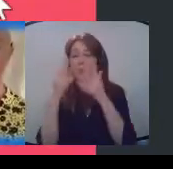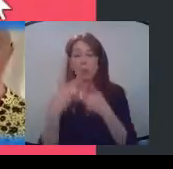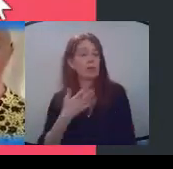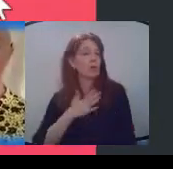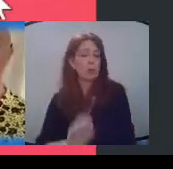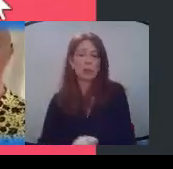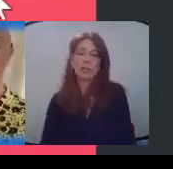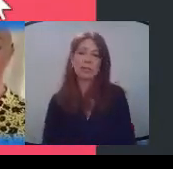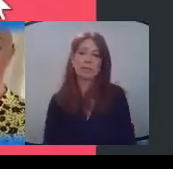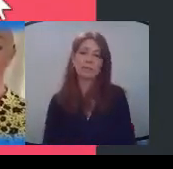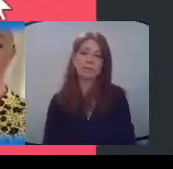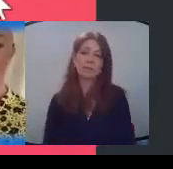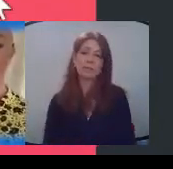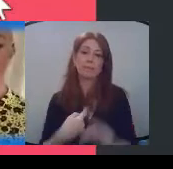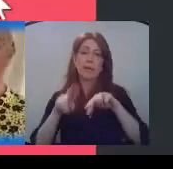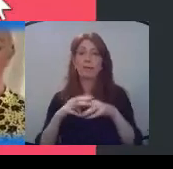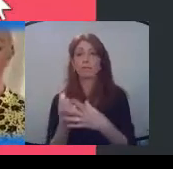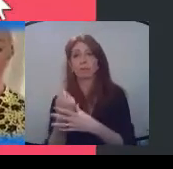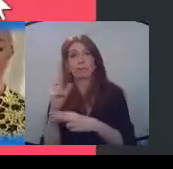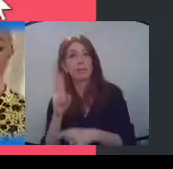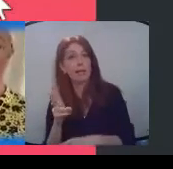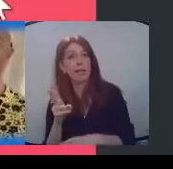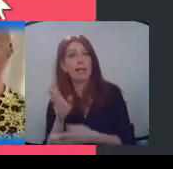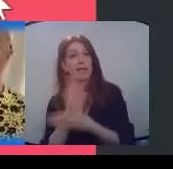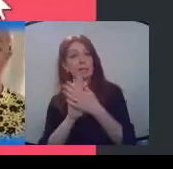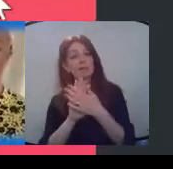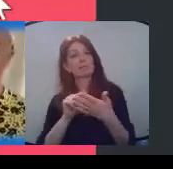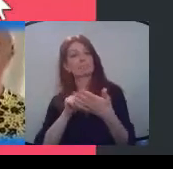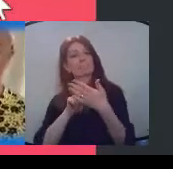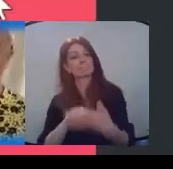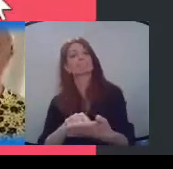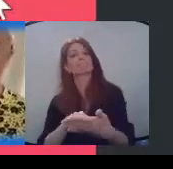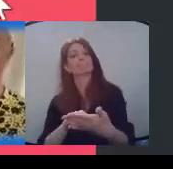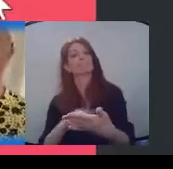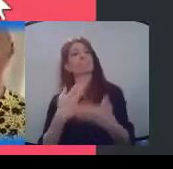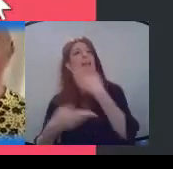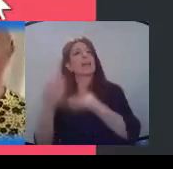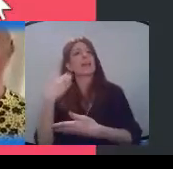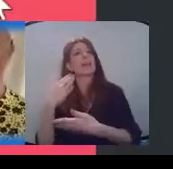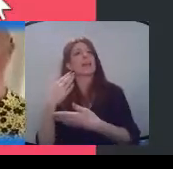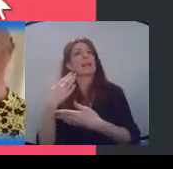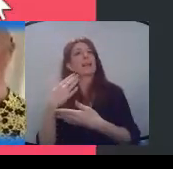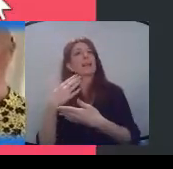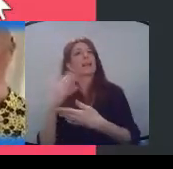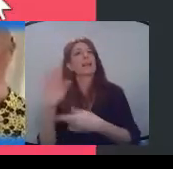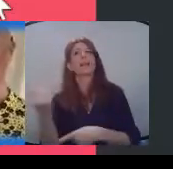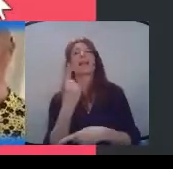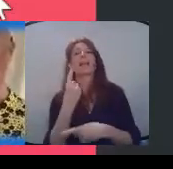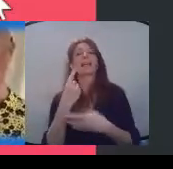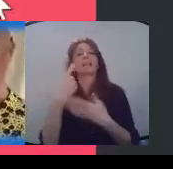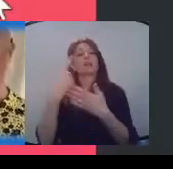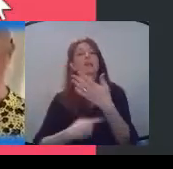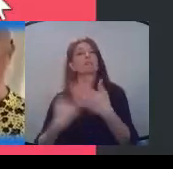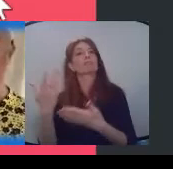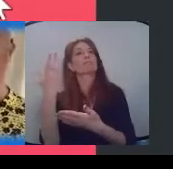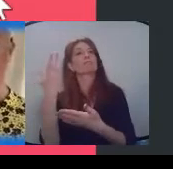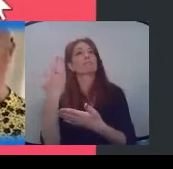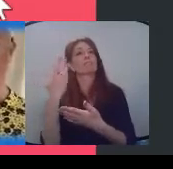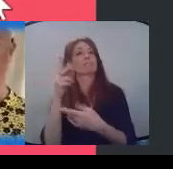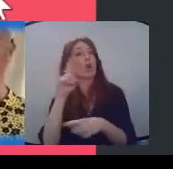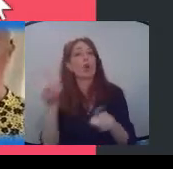again, you will then see, you know, this is what attendance history file could typically look like. So using Spawn then, that gives